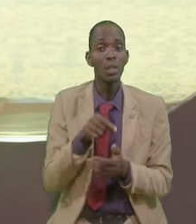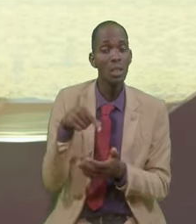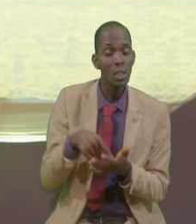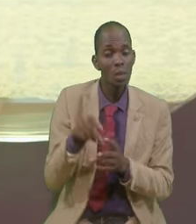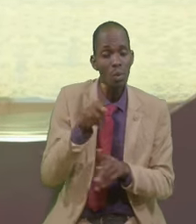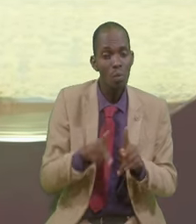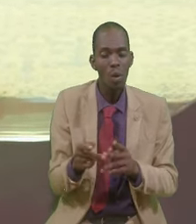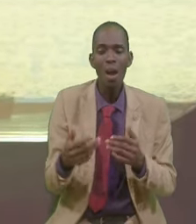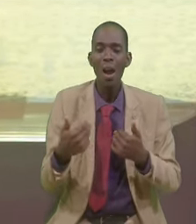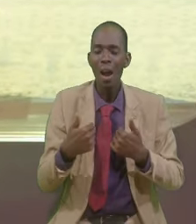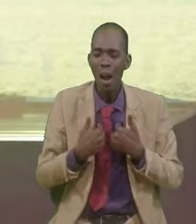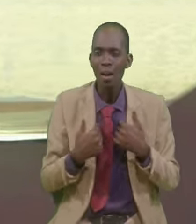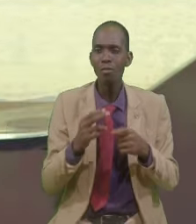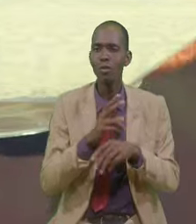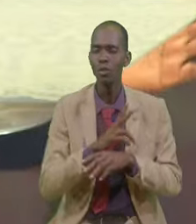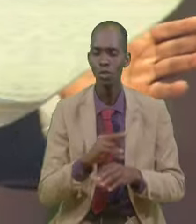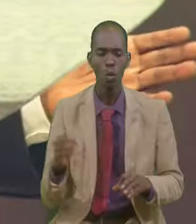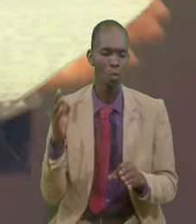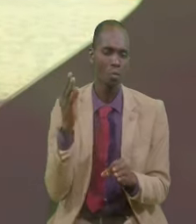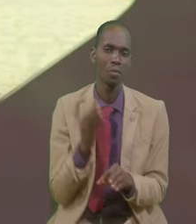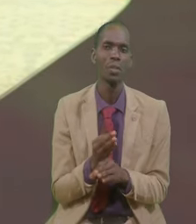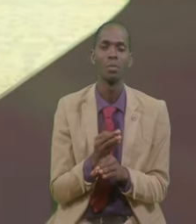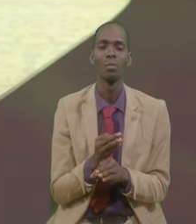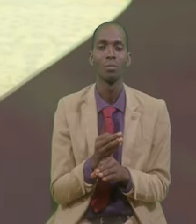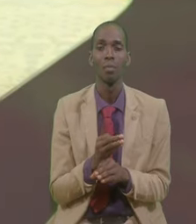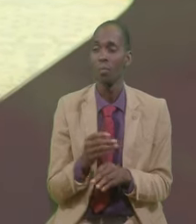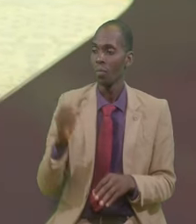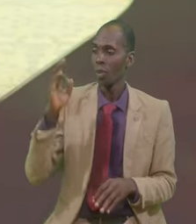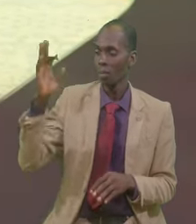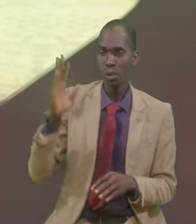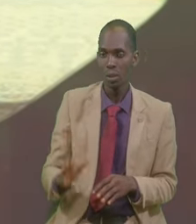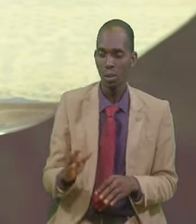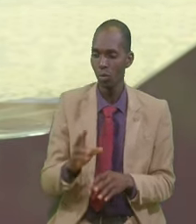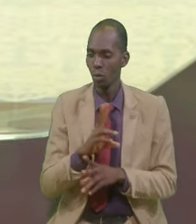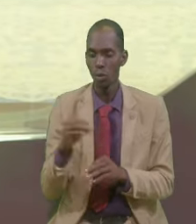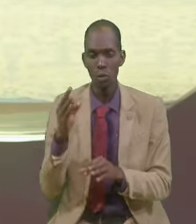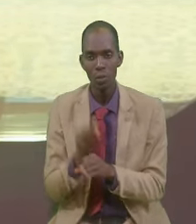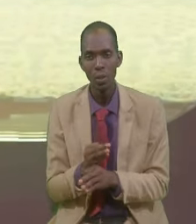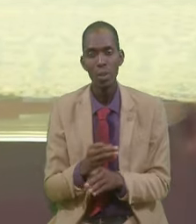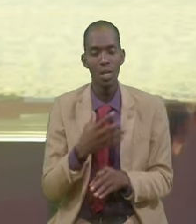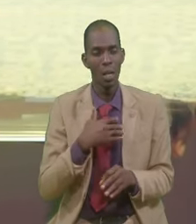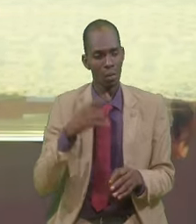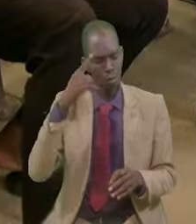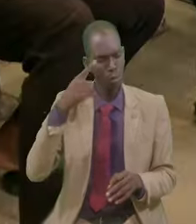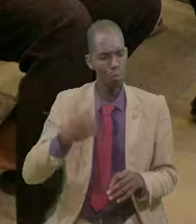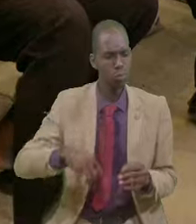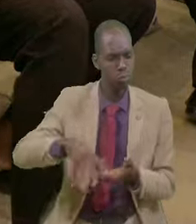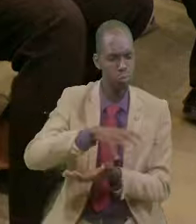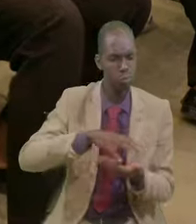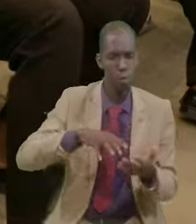had faithlessness. Ministers had faithlessness. Members had faithlessness. The mixed multitude